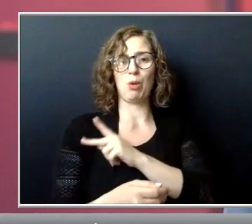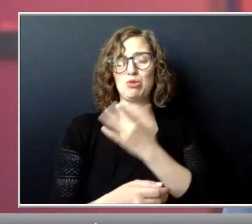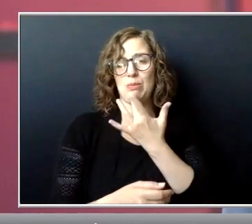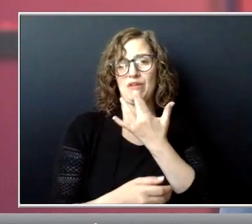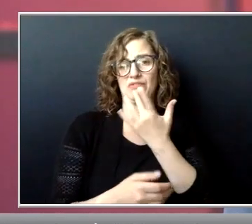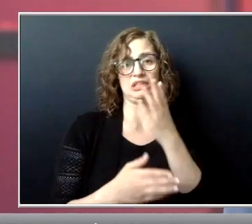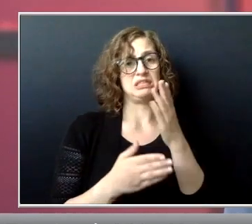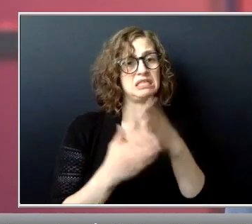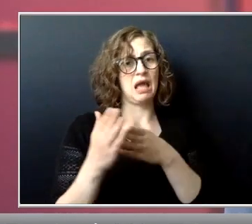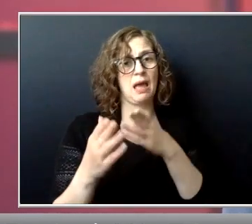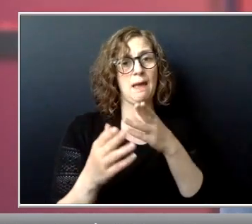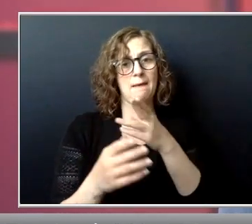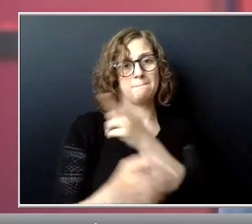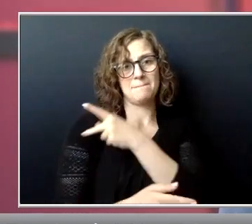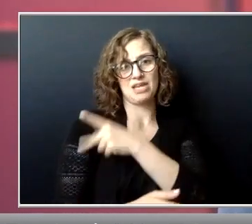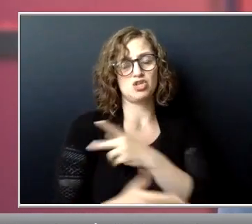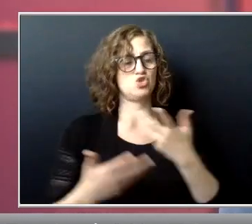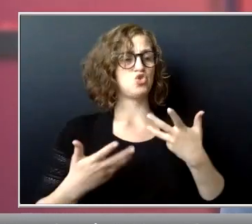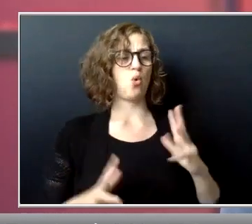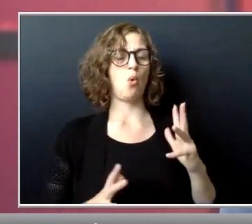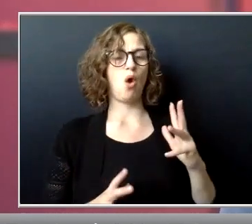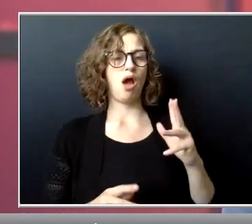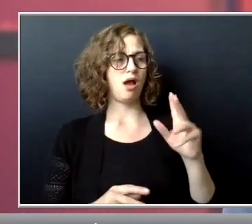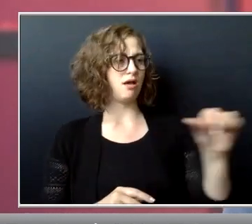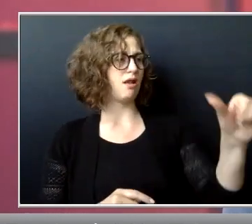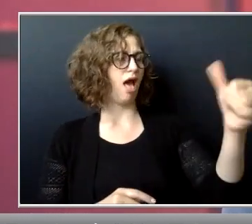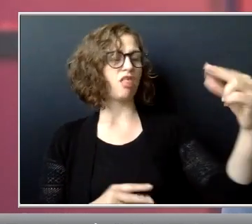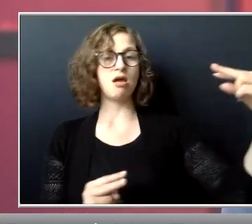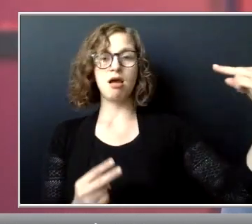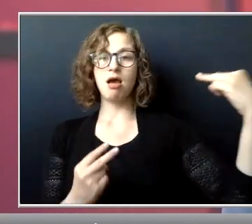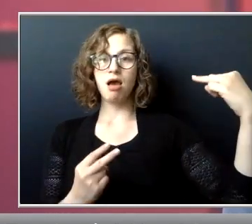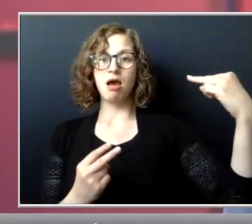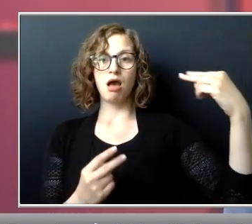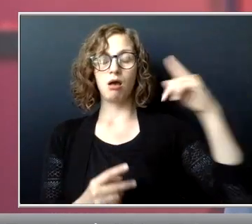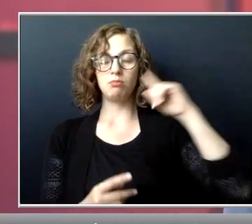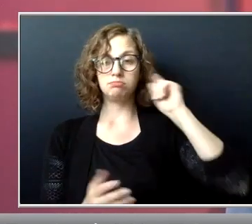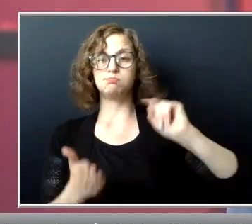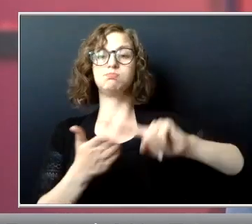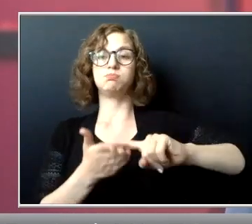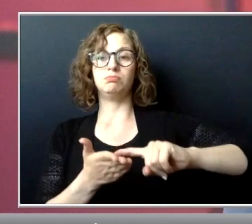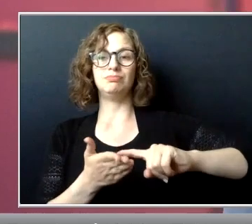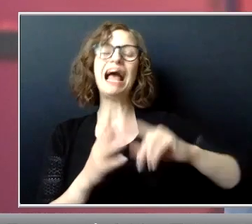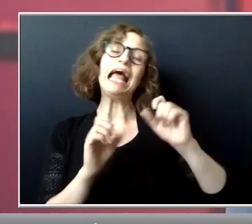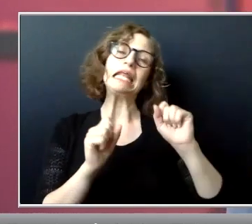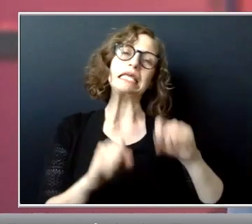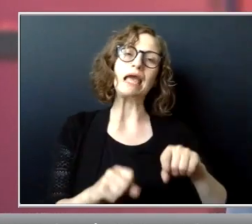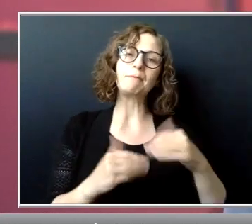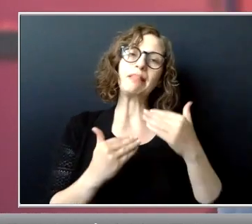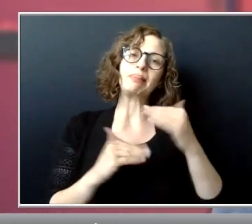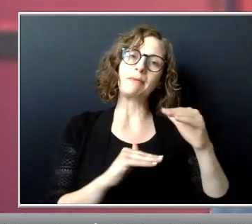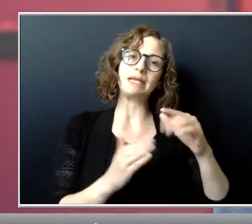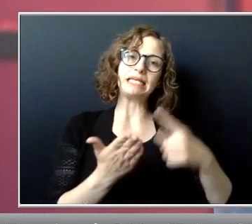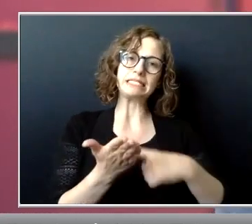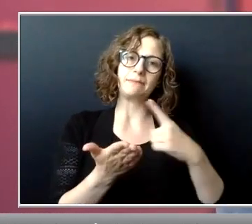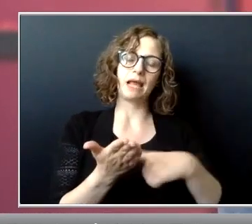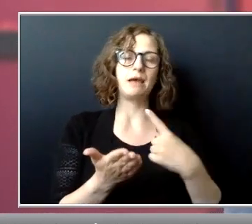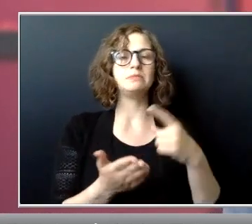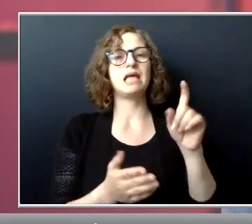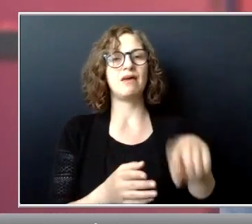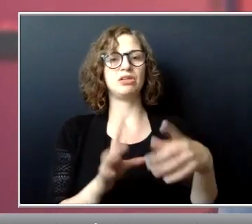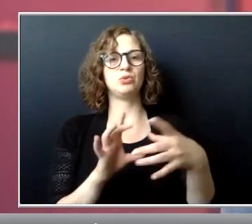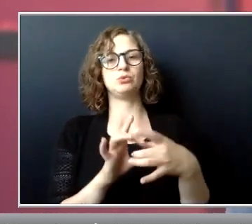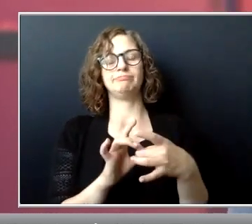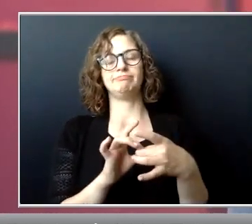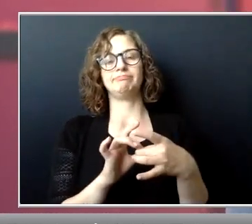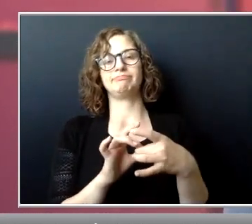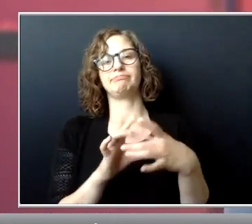other people may see. It kind of limits you as well in some aspects, having to disconnect from your